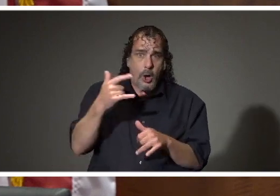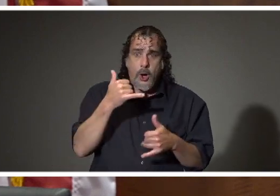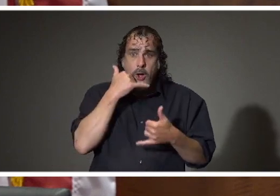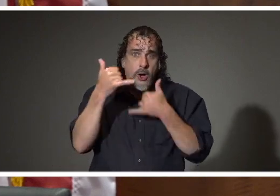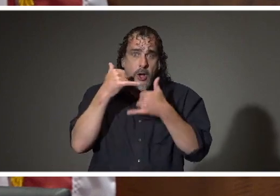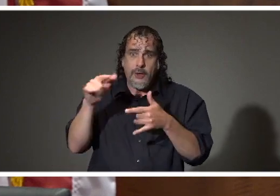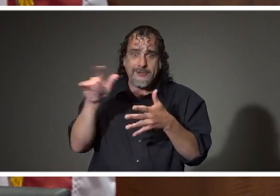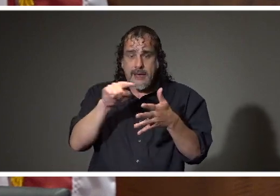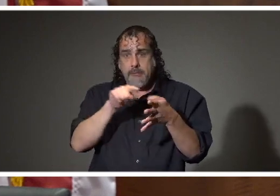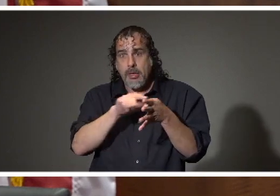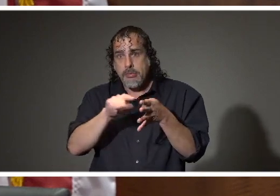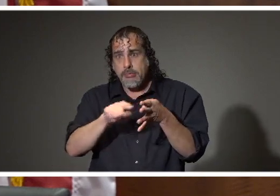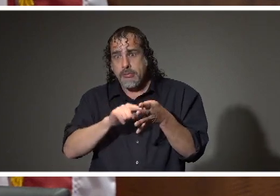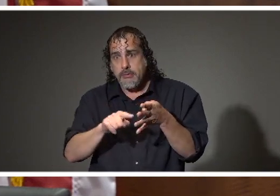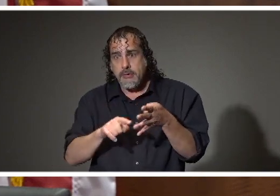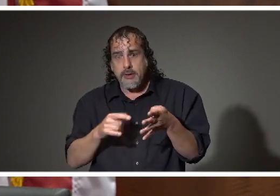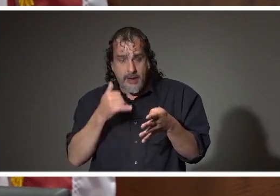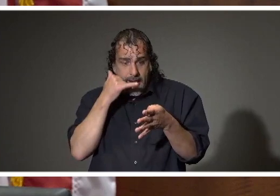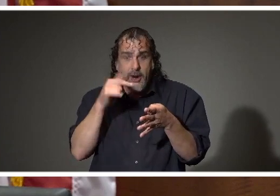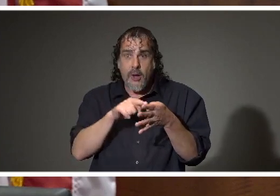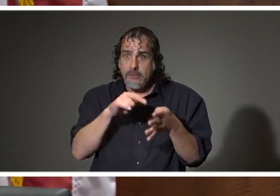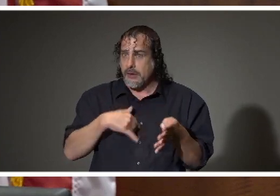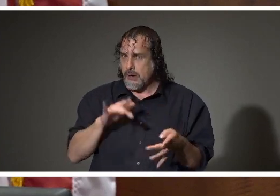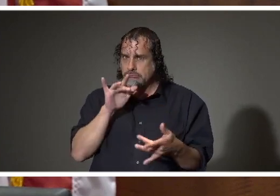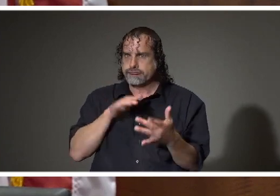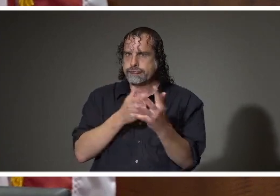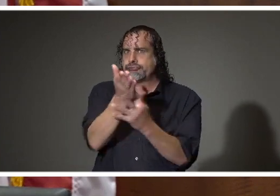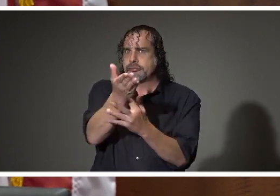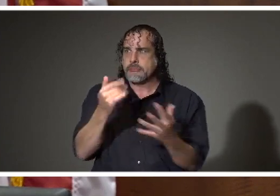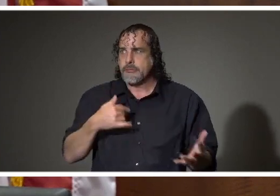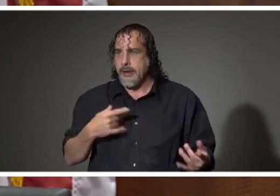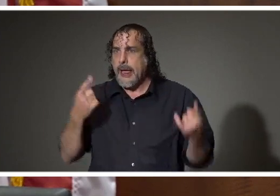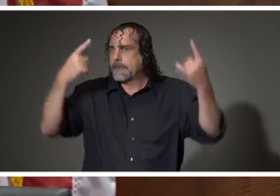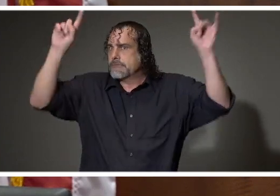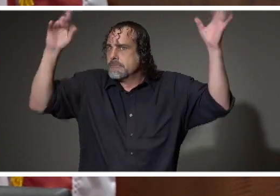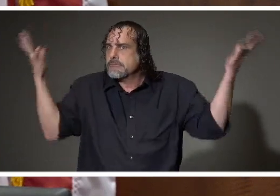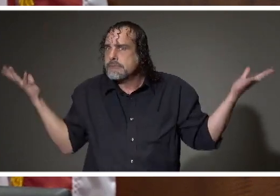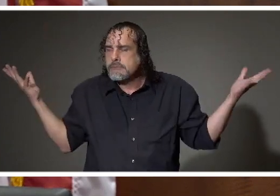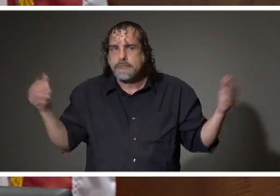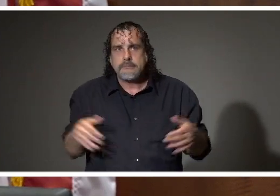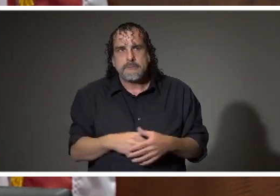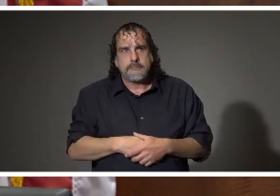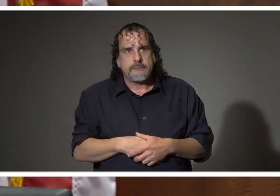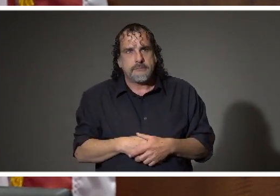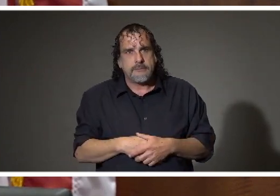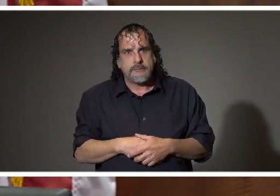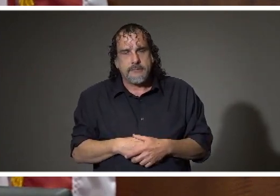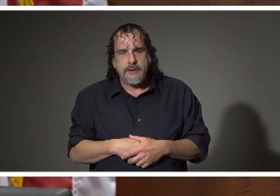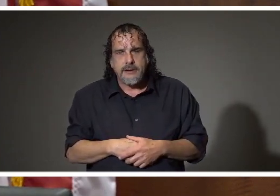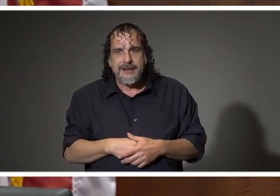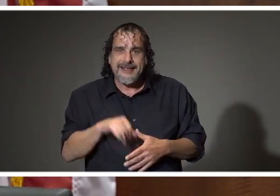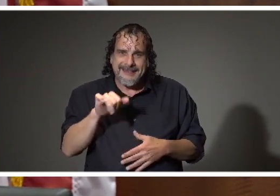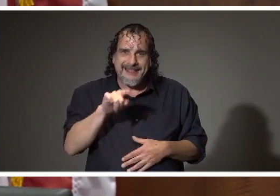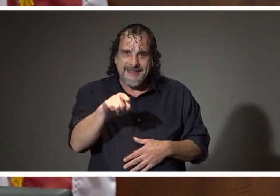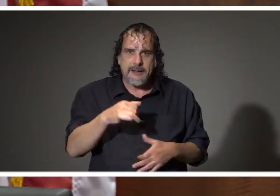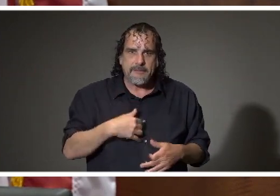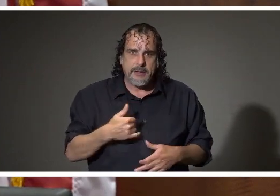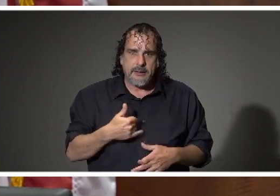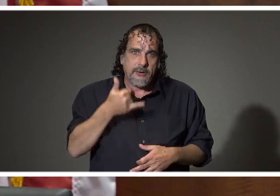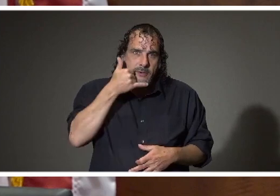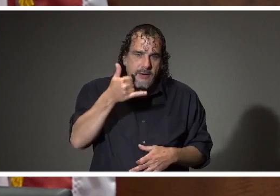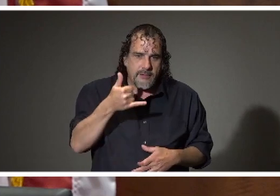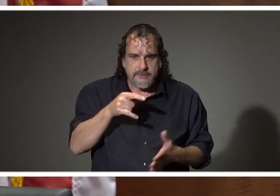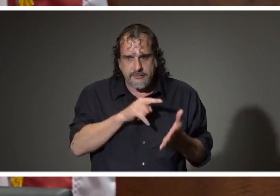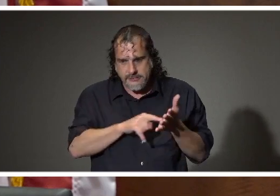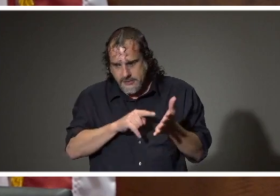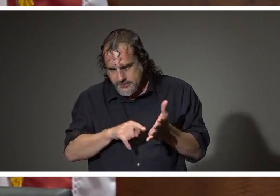call that line this morning, and I did get through. So it's things such as that. It's like me calling in and